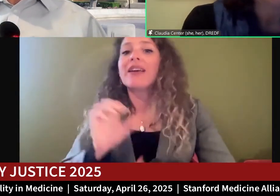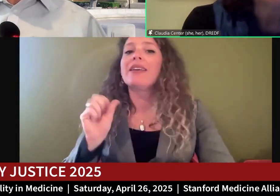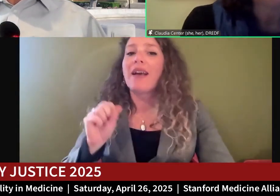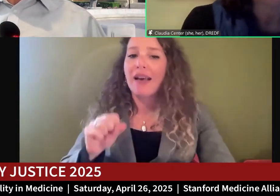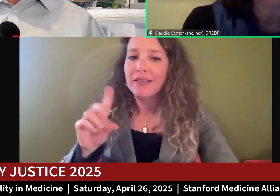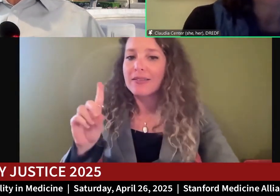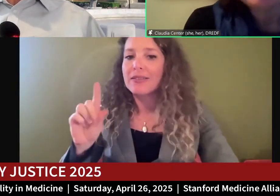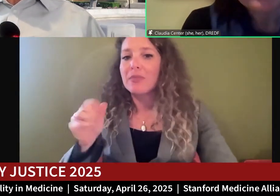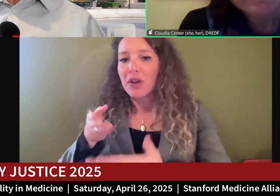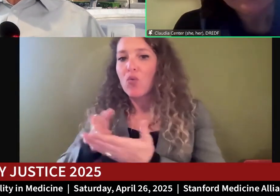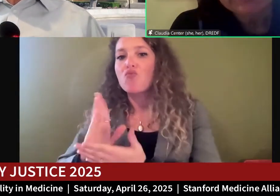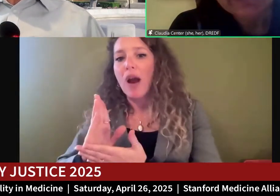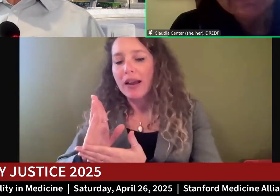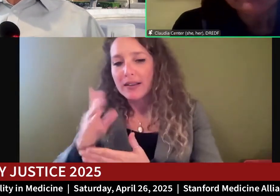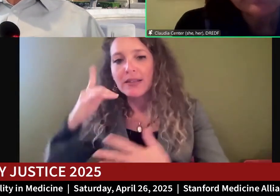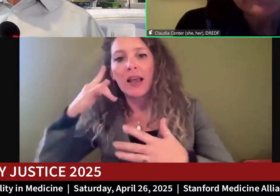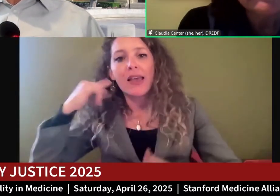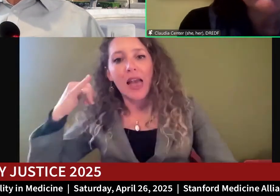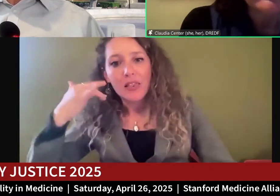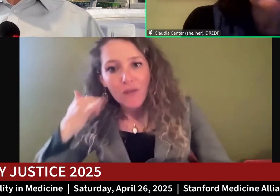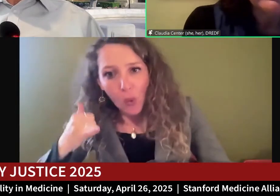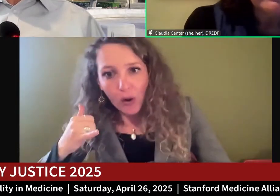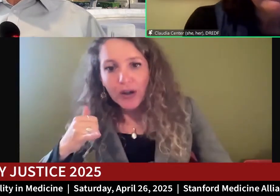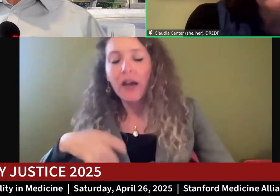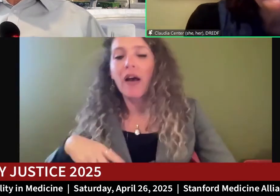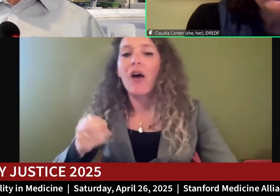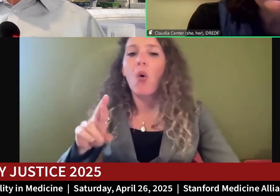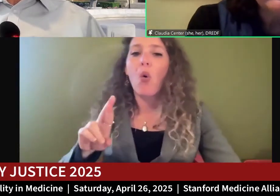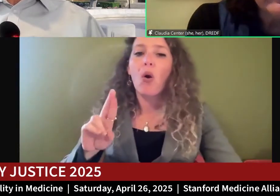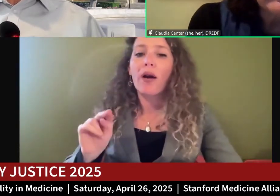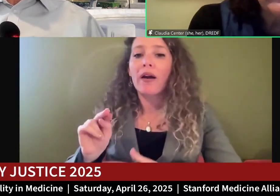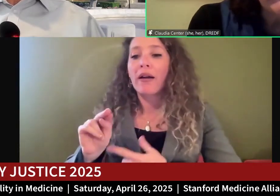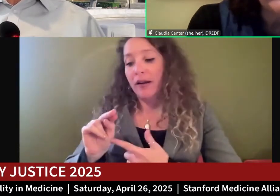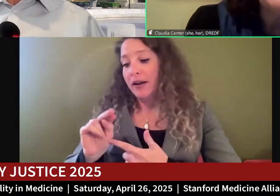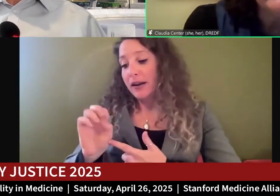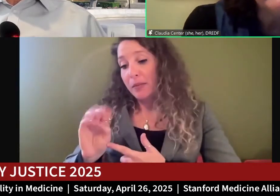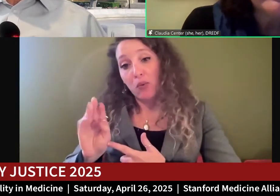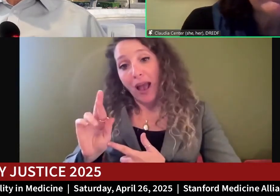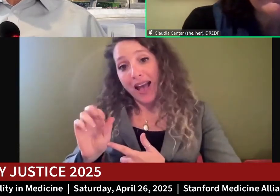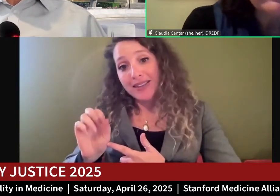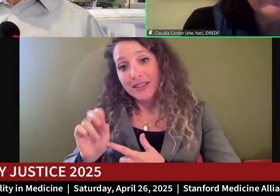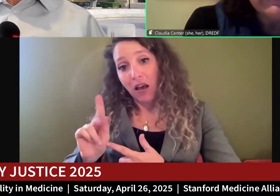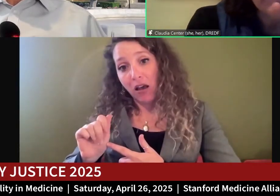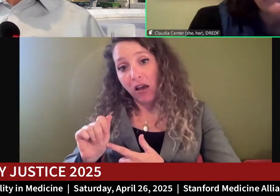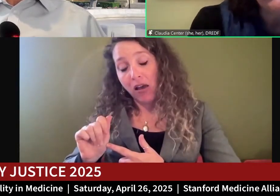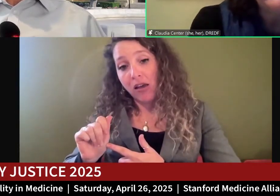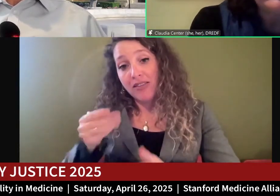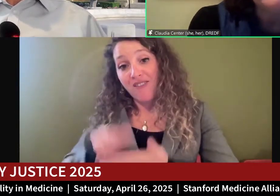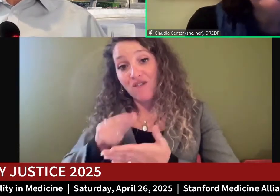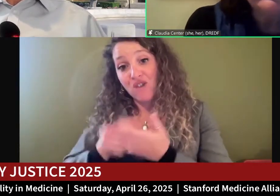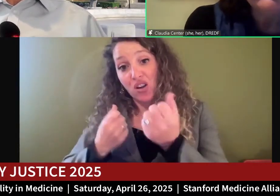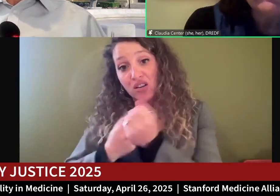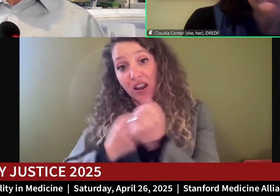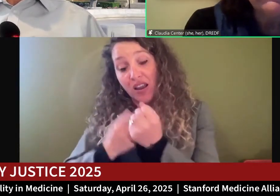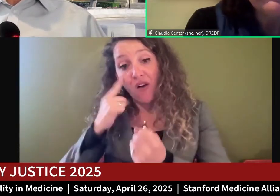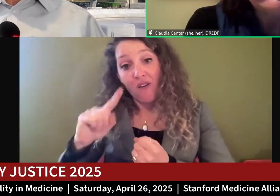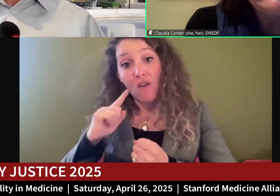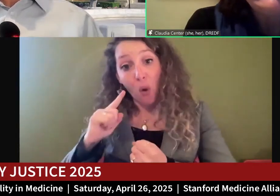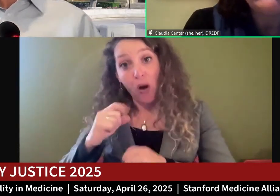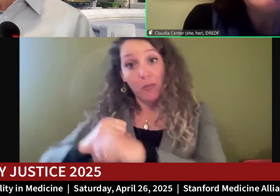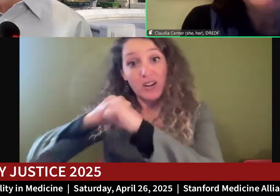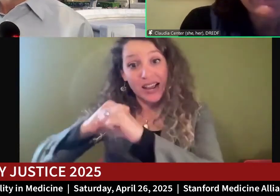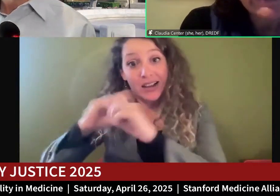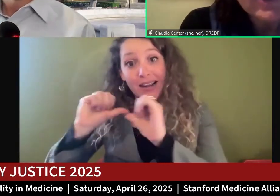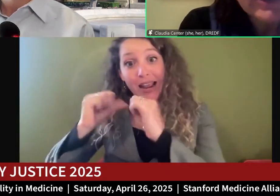Rights California or Disability Rights Nebraska. That funding for protection and advocacy agencies, there was